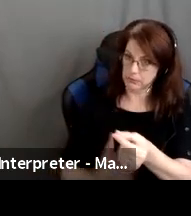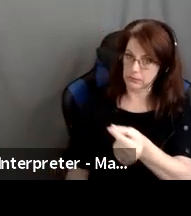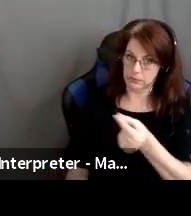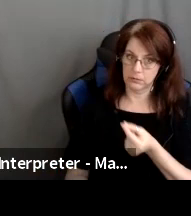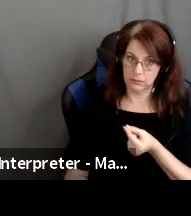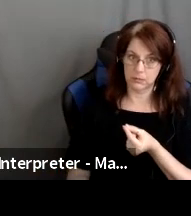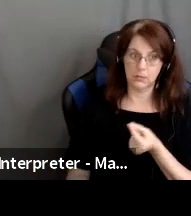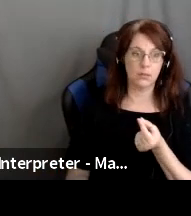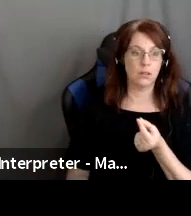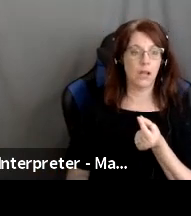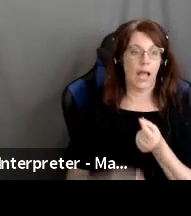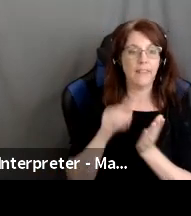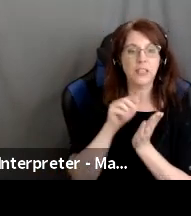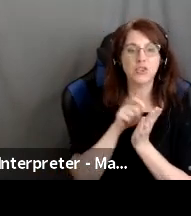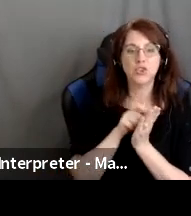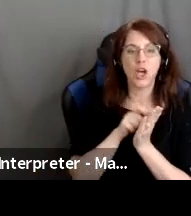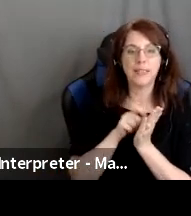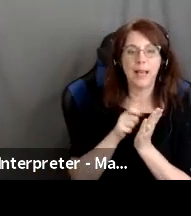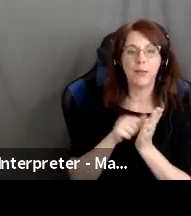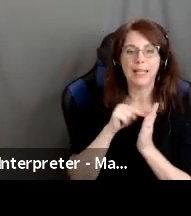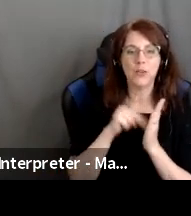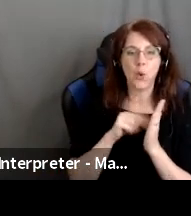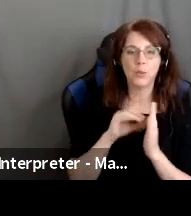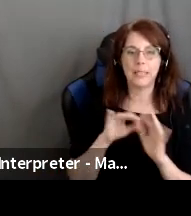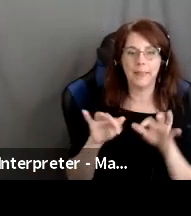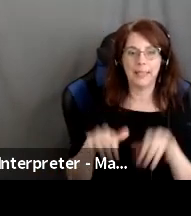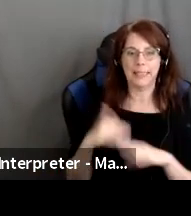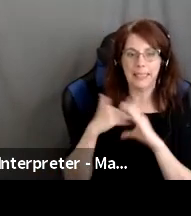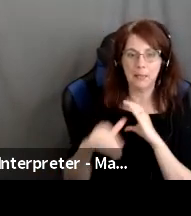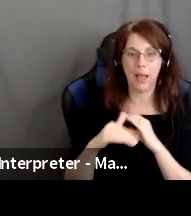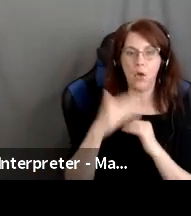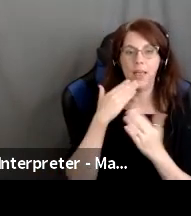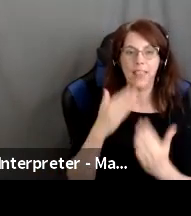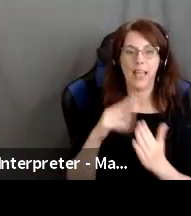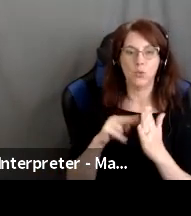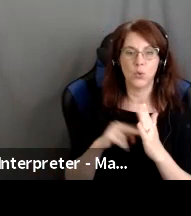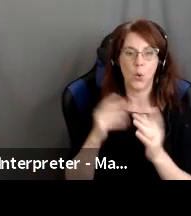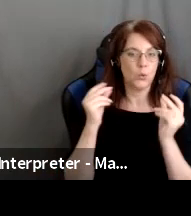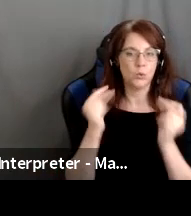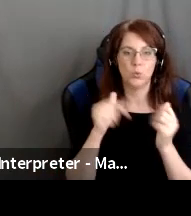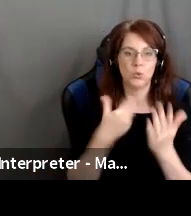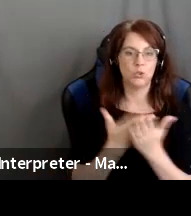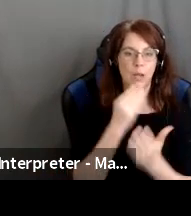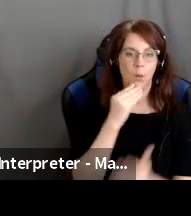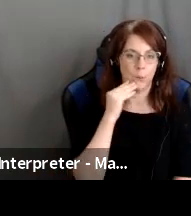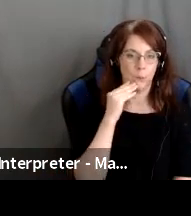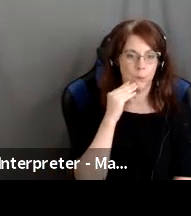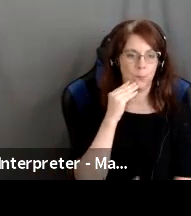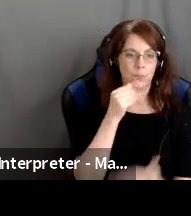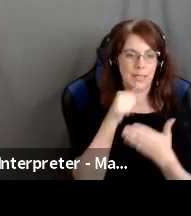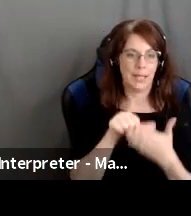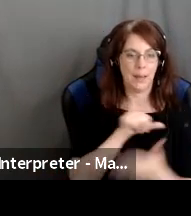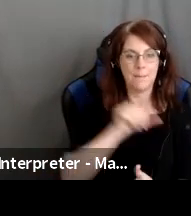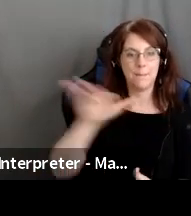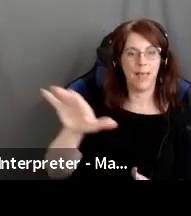And immediately jot down any notes and email the interviewers thank you notes as soon as you get home. And mail in a